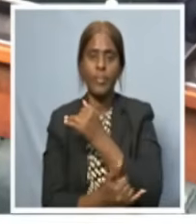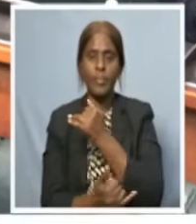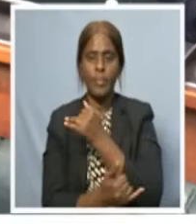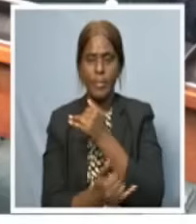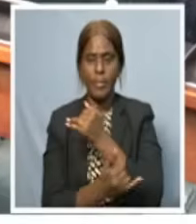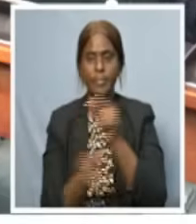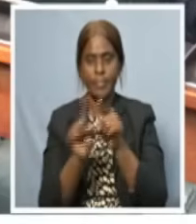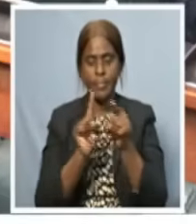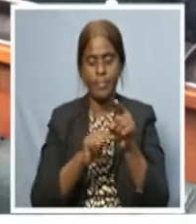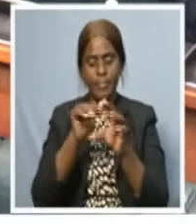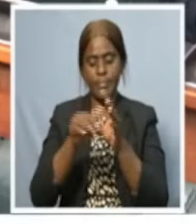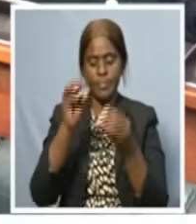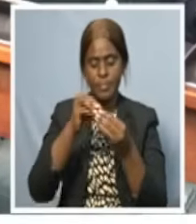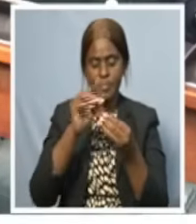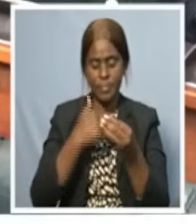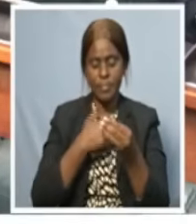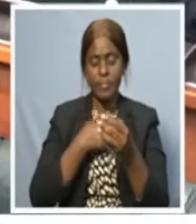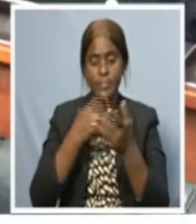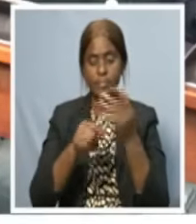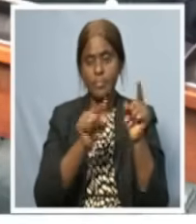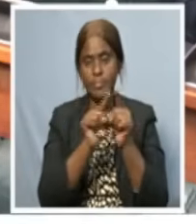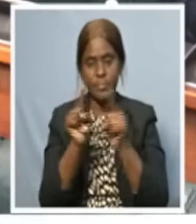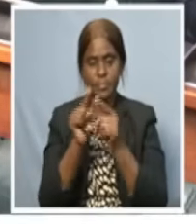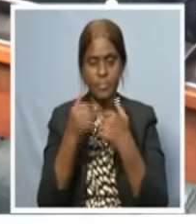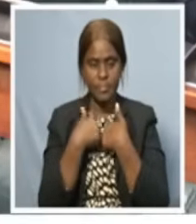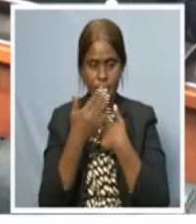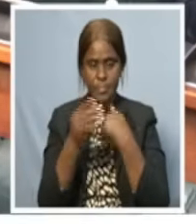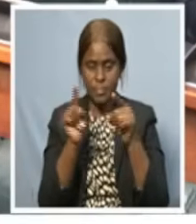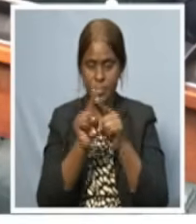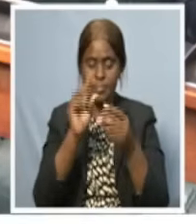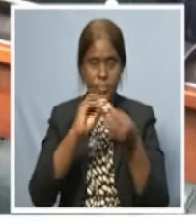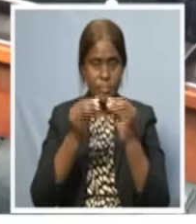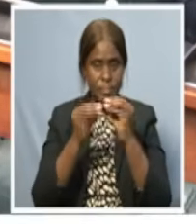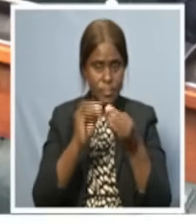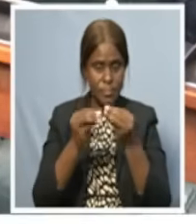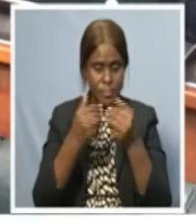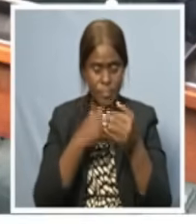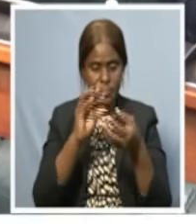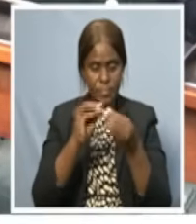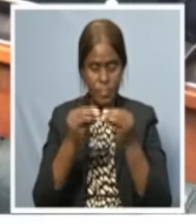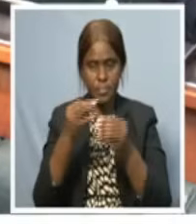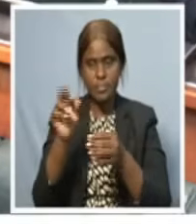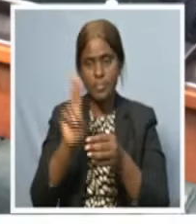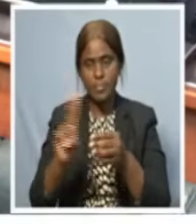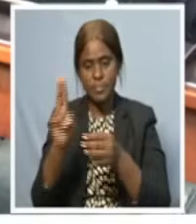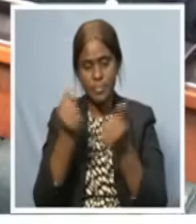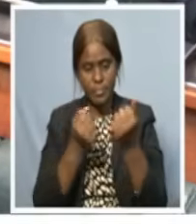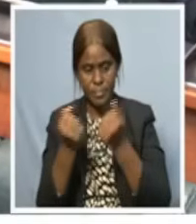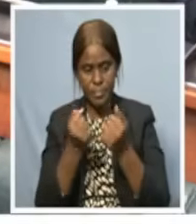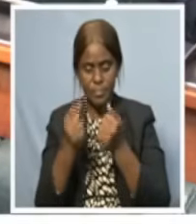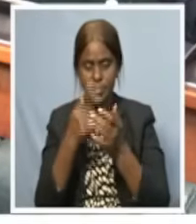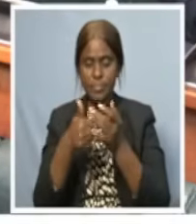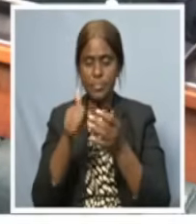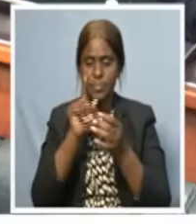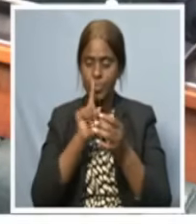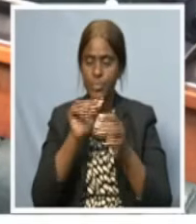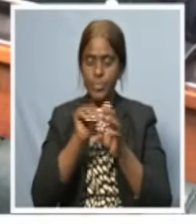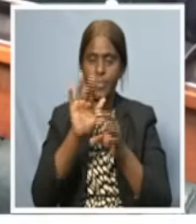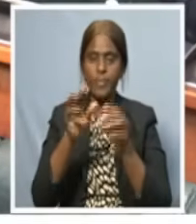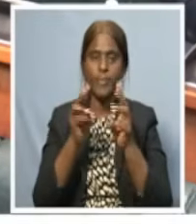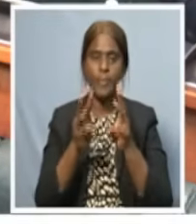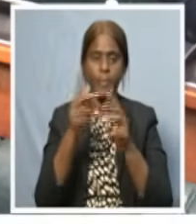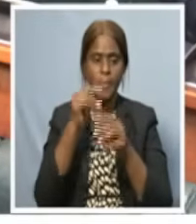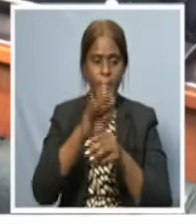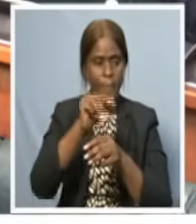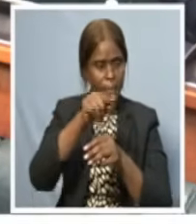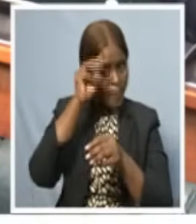country. In addition, we have also a number of utility vehicles that are on their way